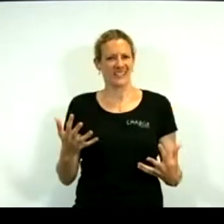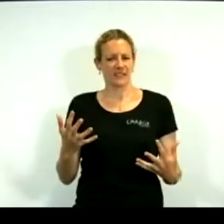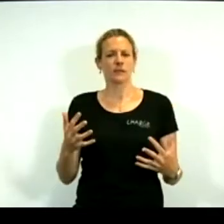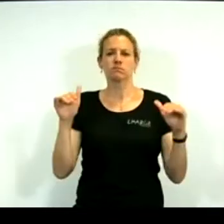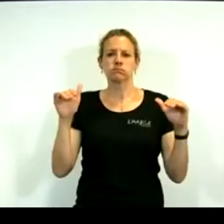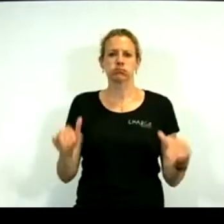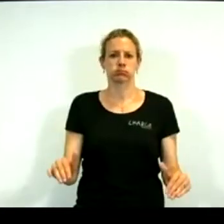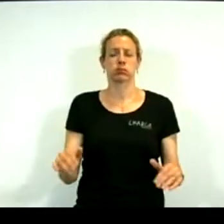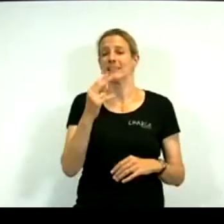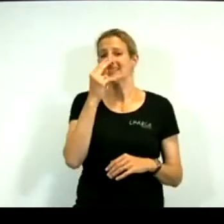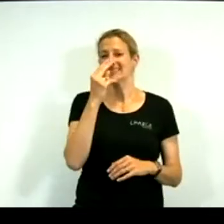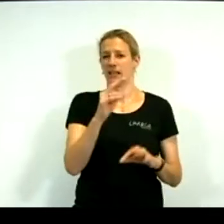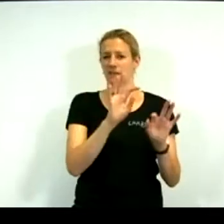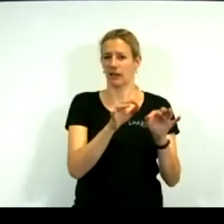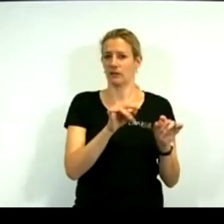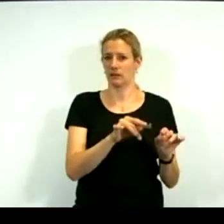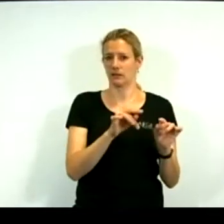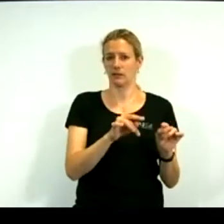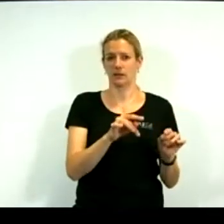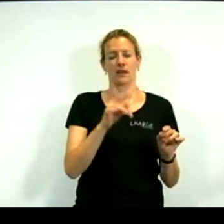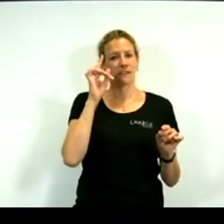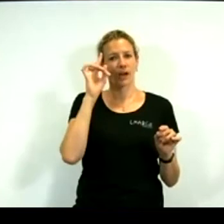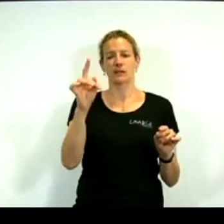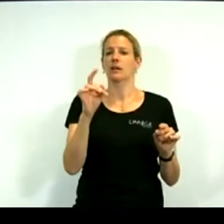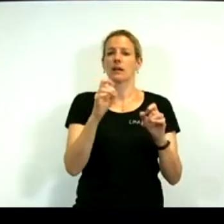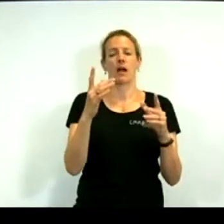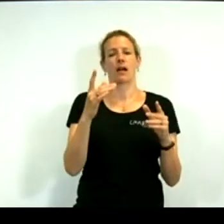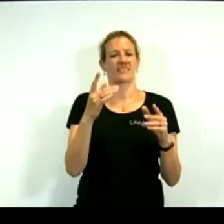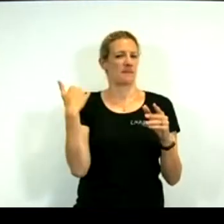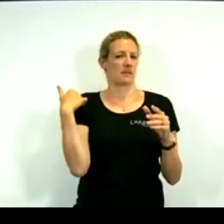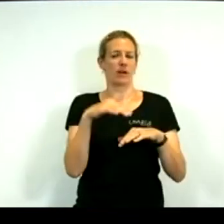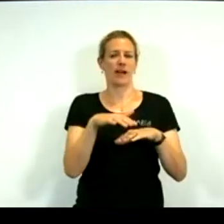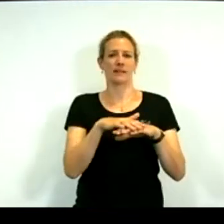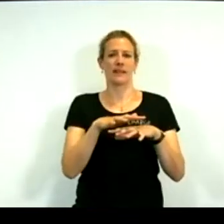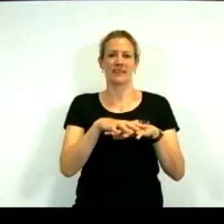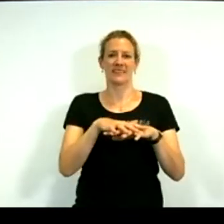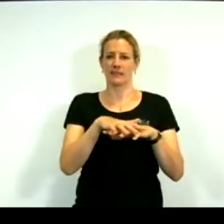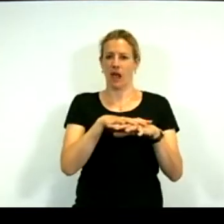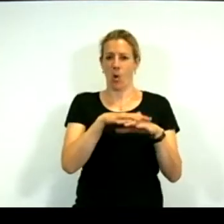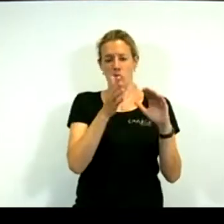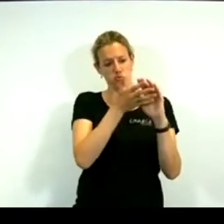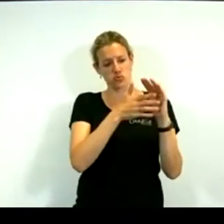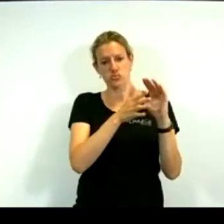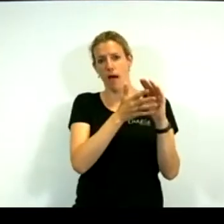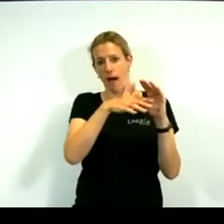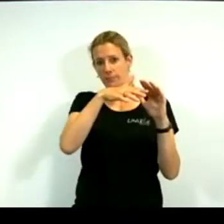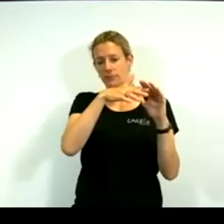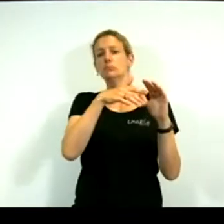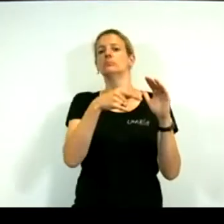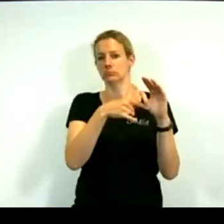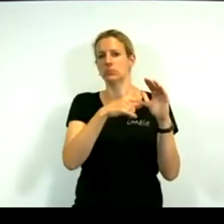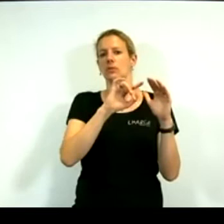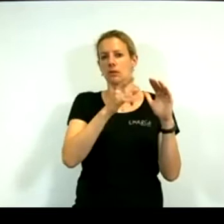know if the retina detaches that the vision is going to disappear in the eye. But